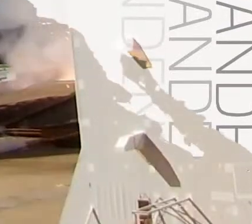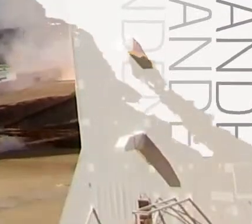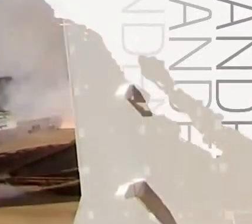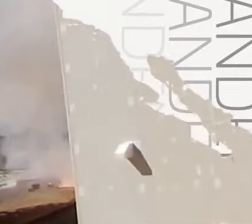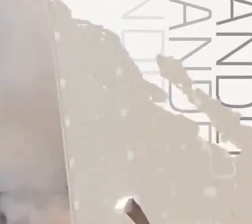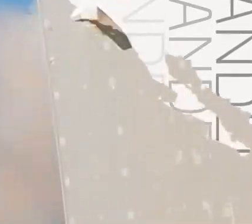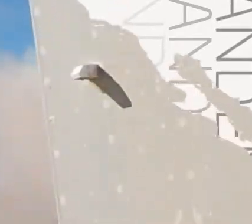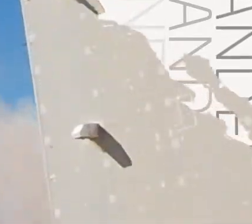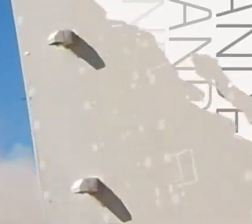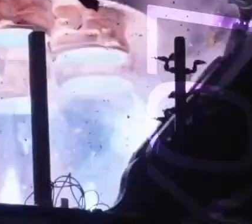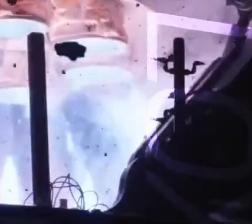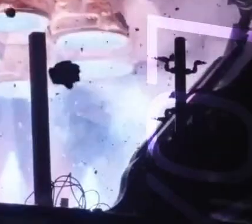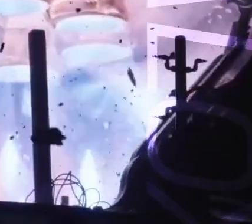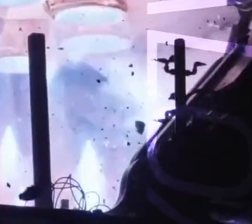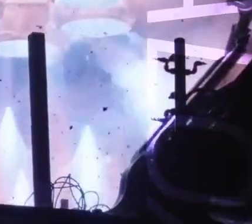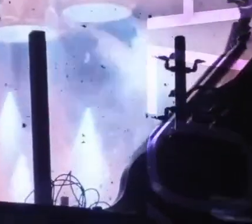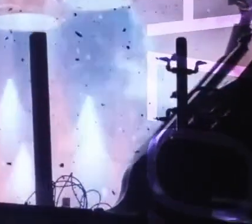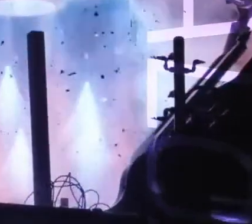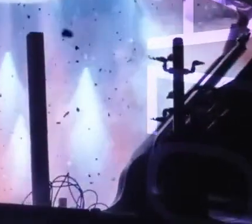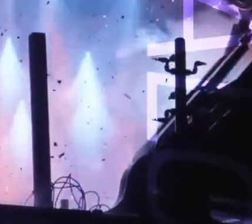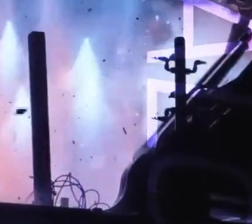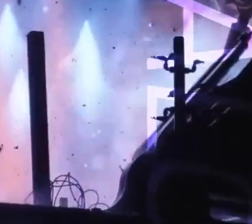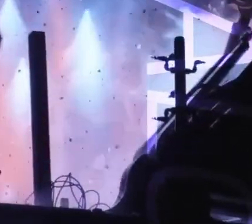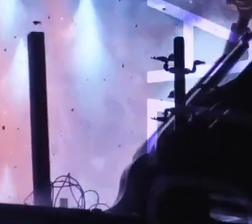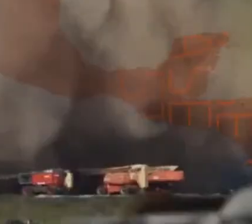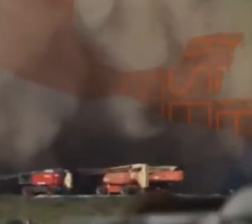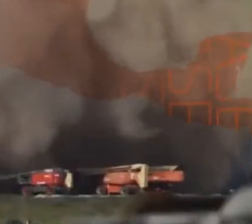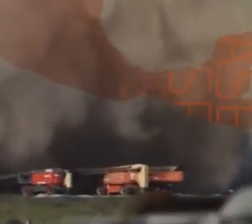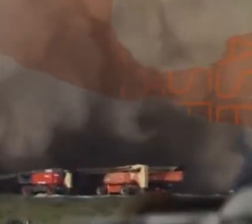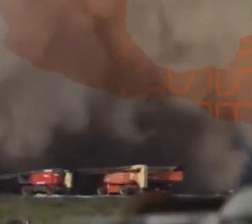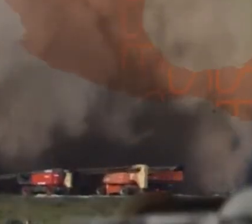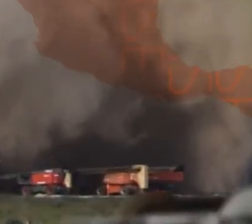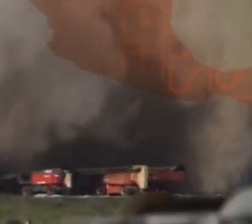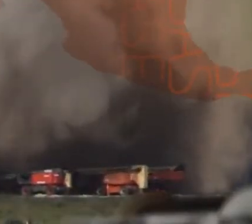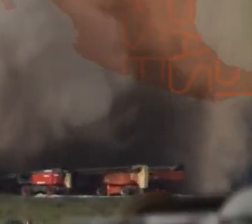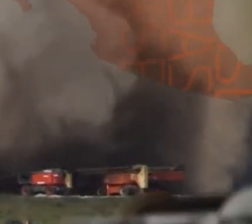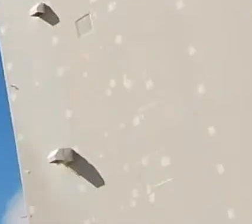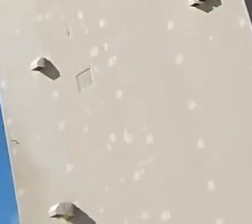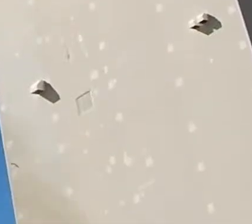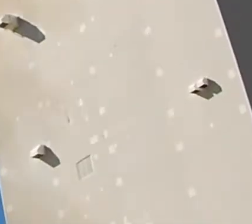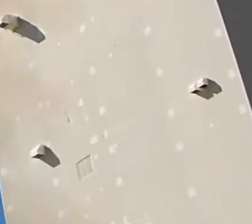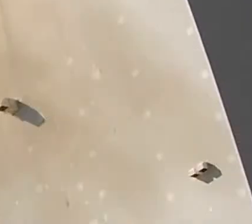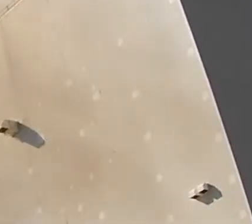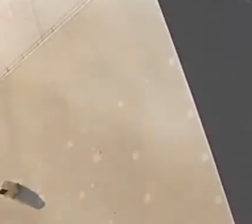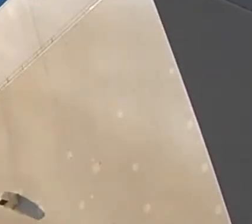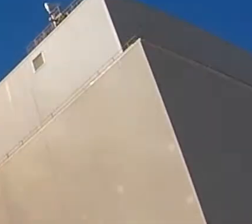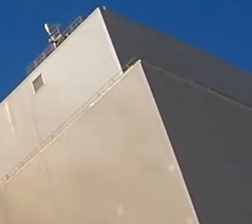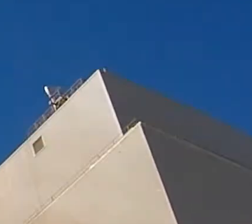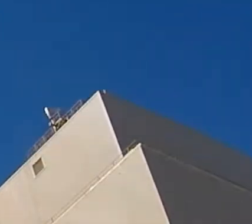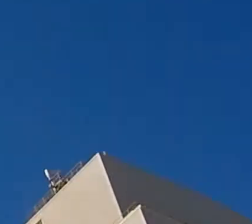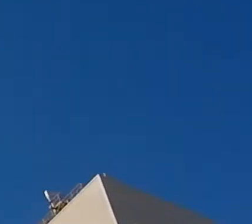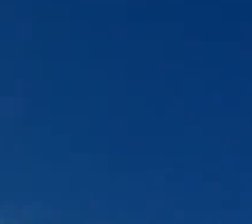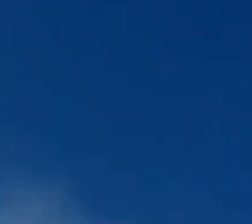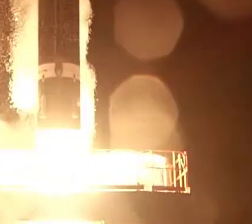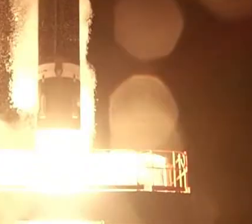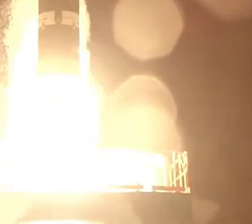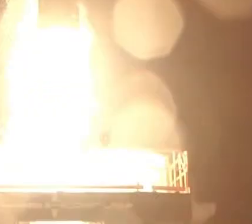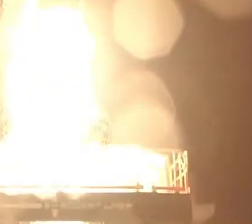We have liftoff. Propulsion continues to be normal. RS-68 chamber pressure looks